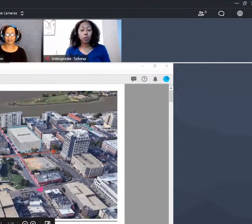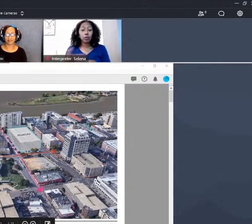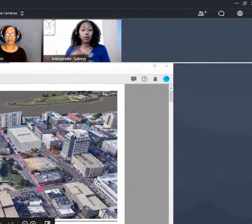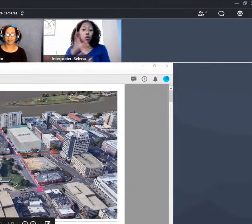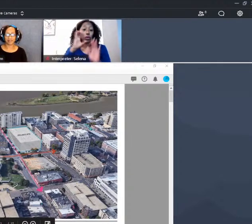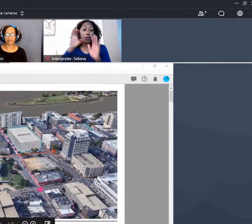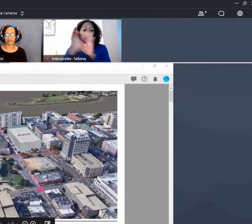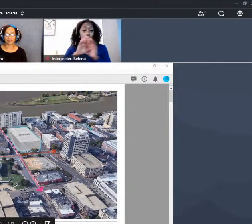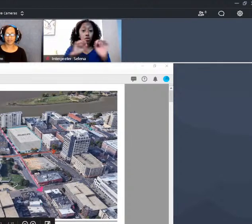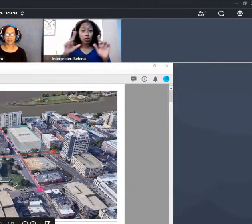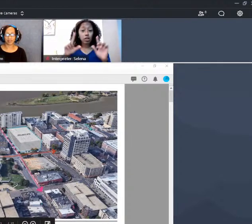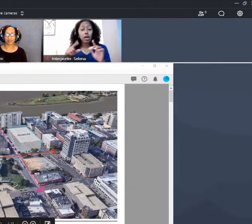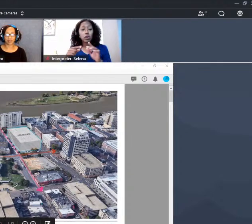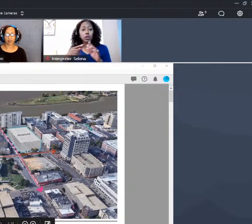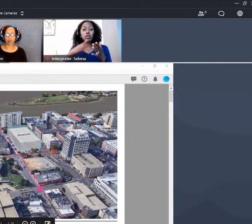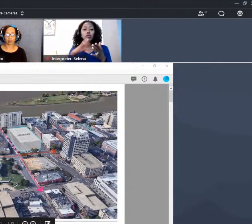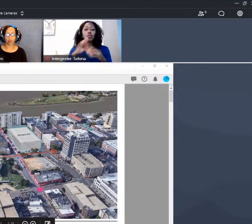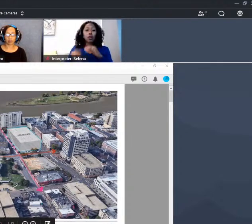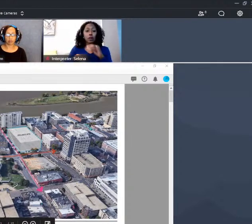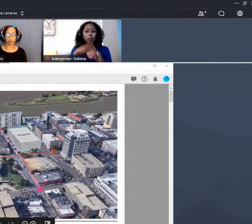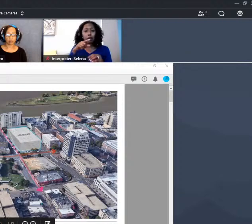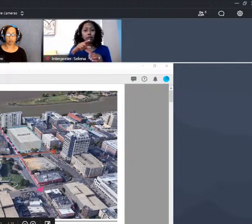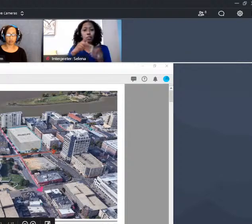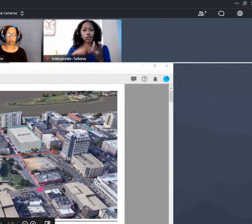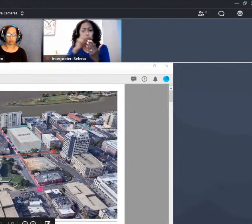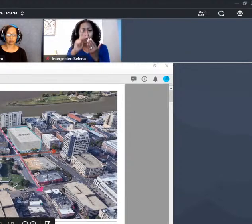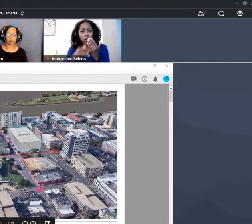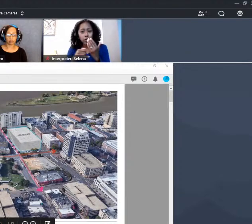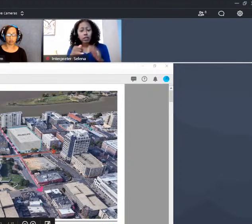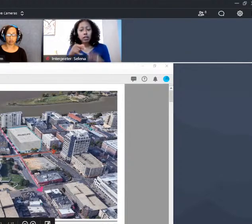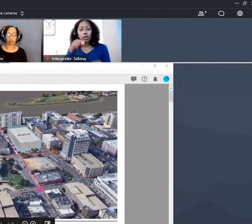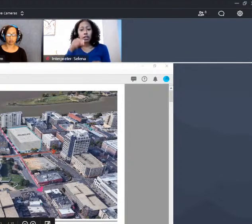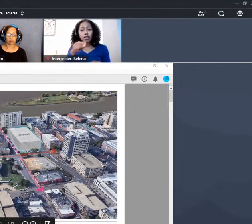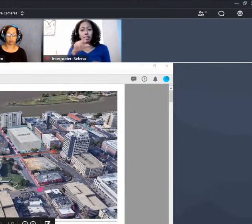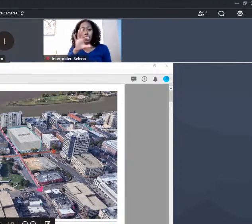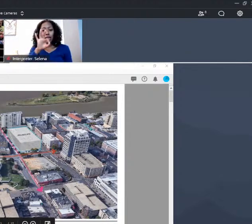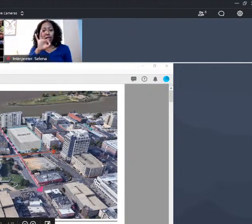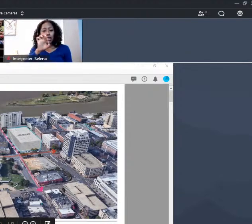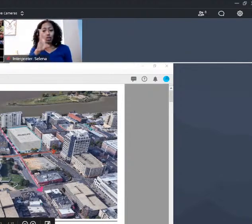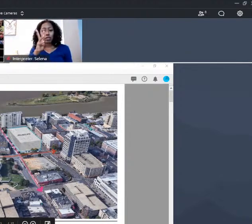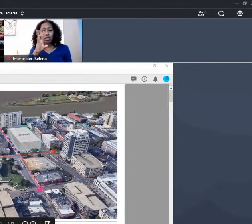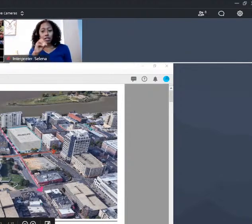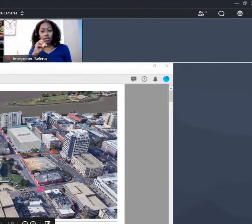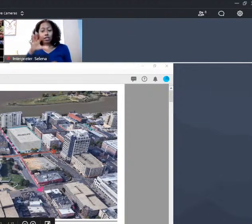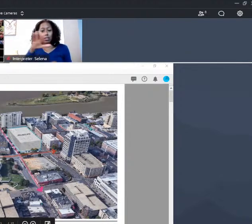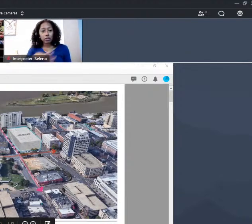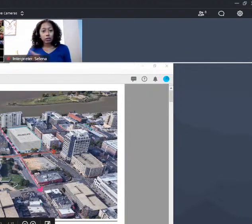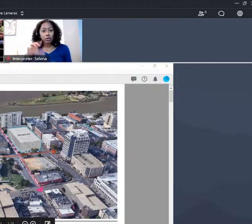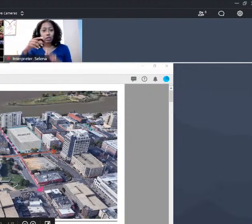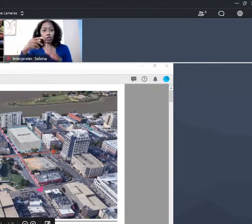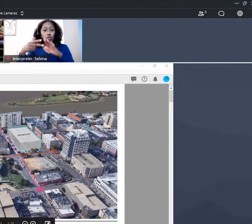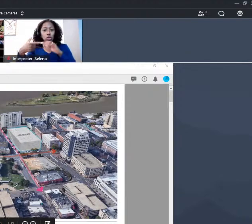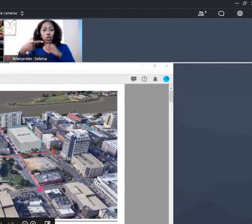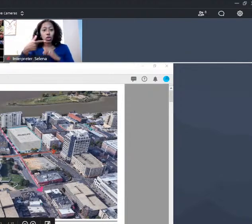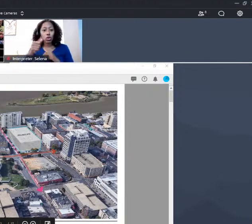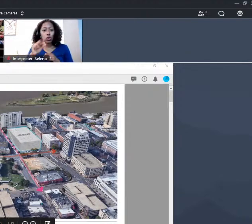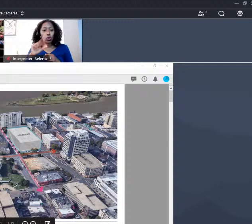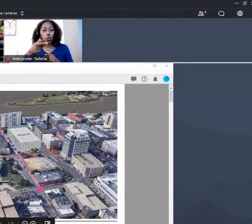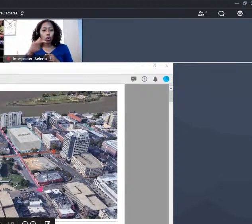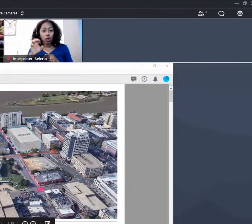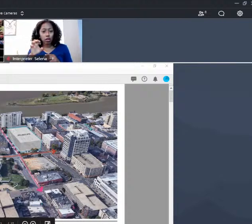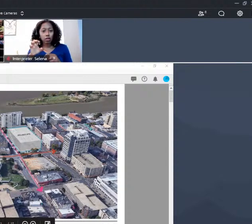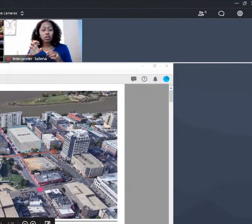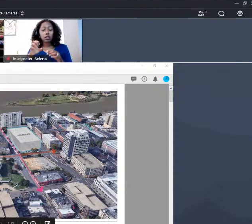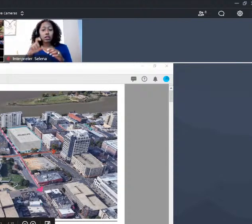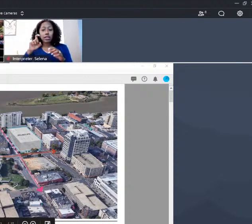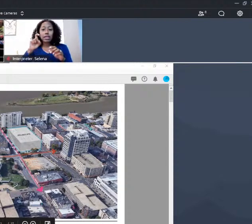speak to the spirit of the project. This mobility center is a 960 space garage that'll provide much needed parking in the